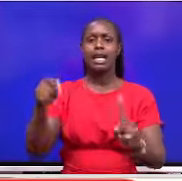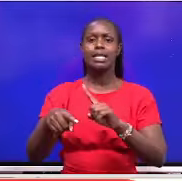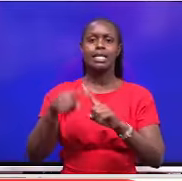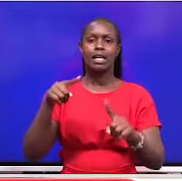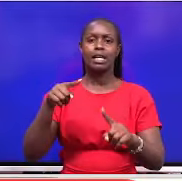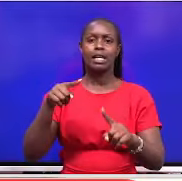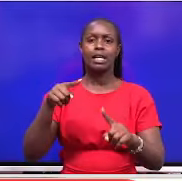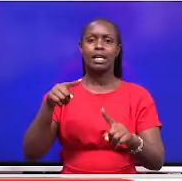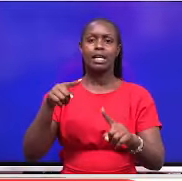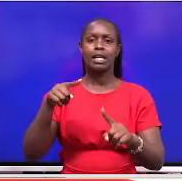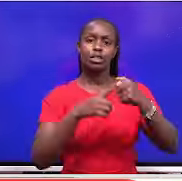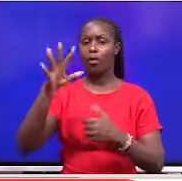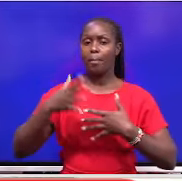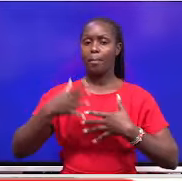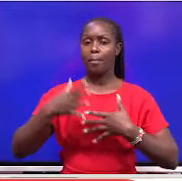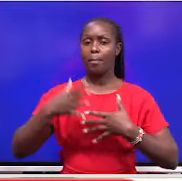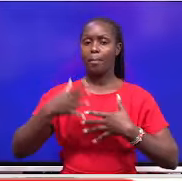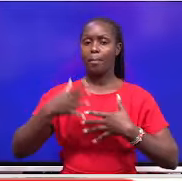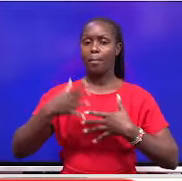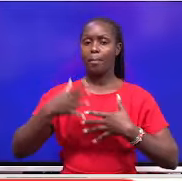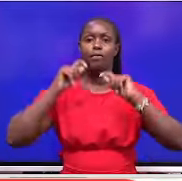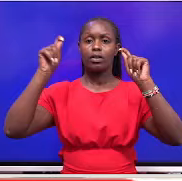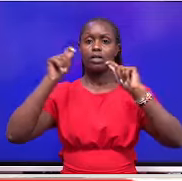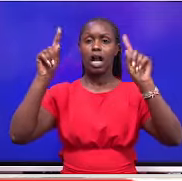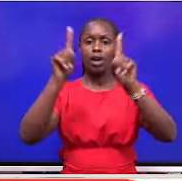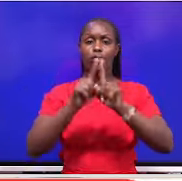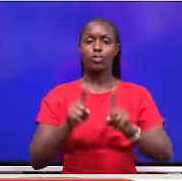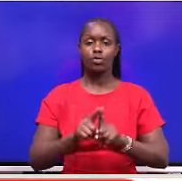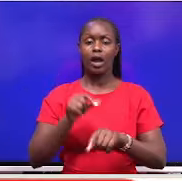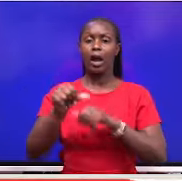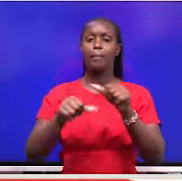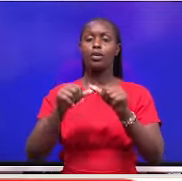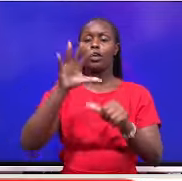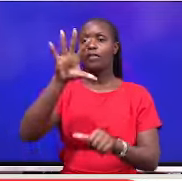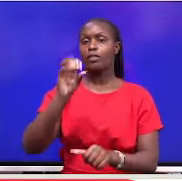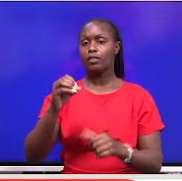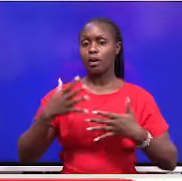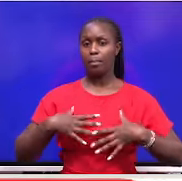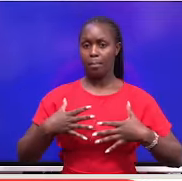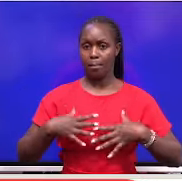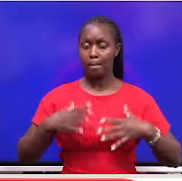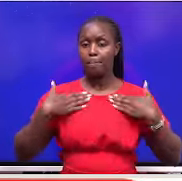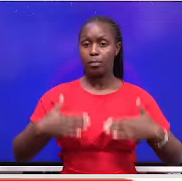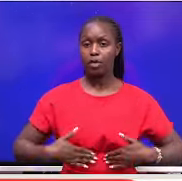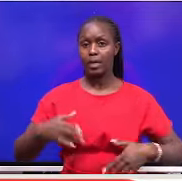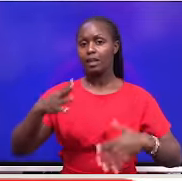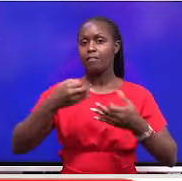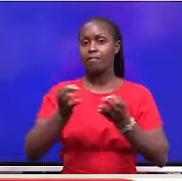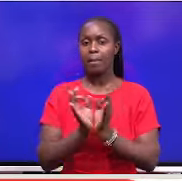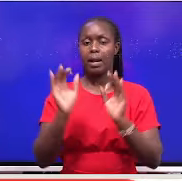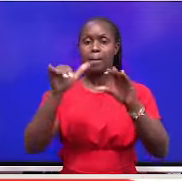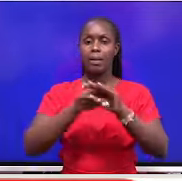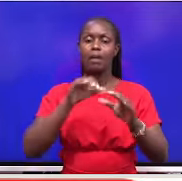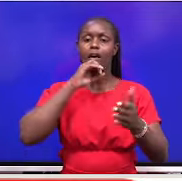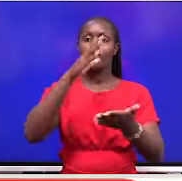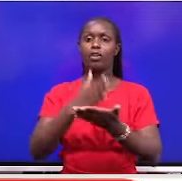people during the demos, with up to 50 bodies claimed by the families. Also, rogue police officers, mostly hooded and in civilian